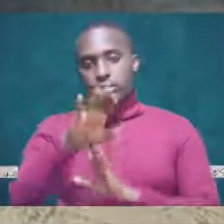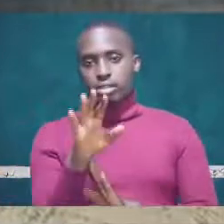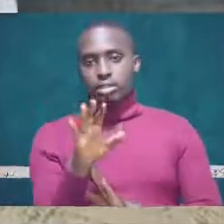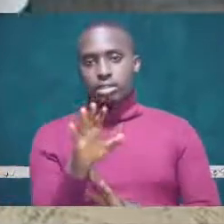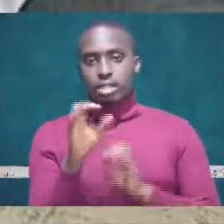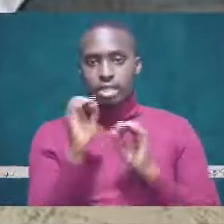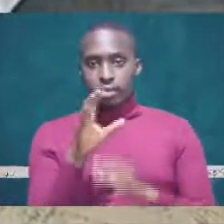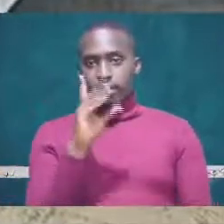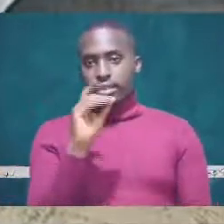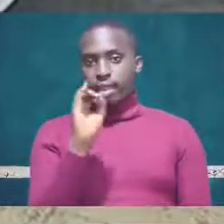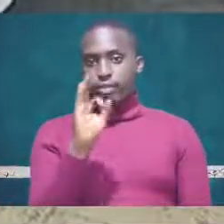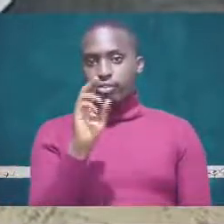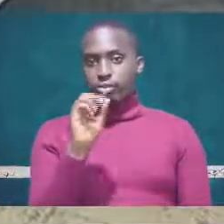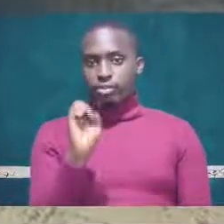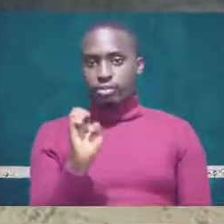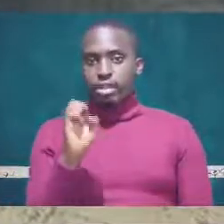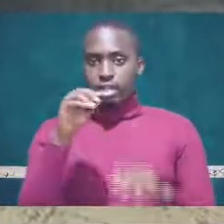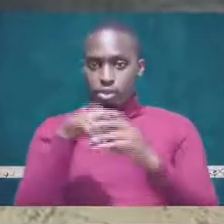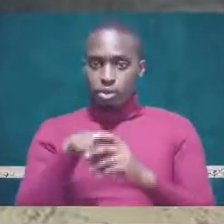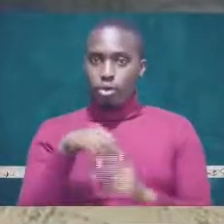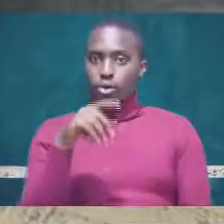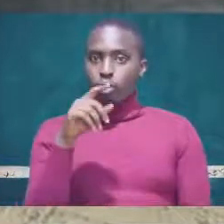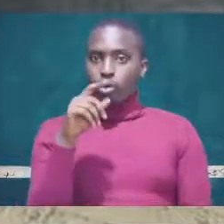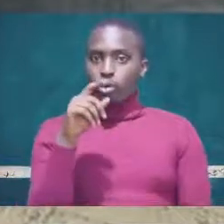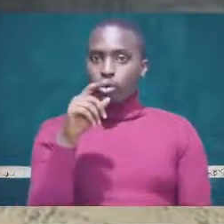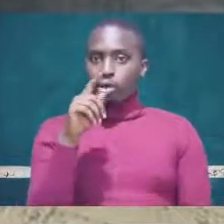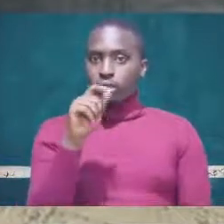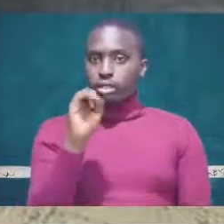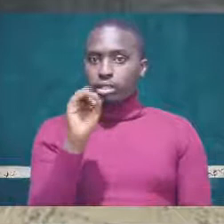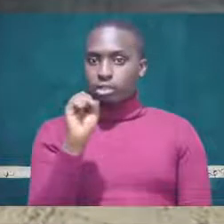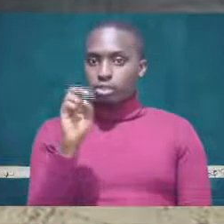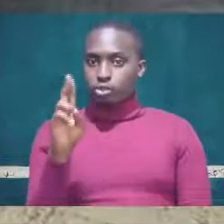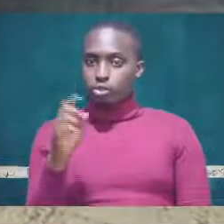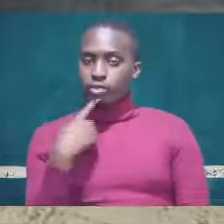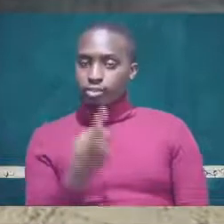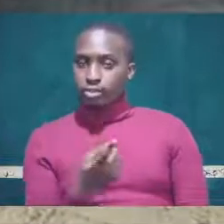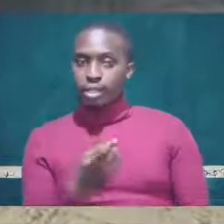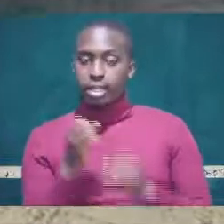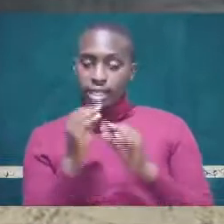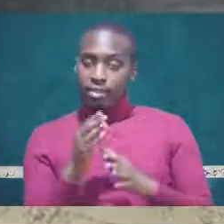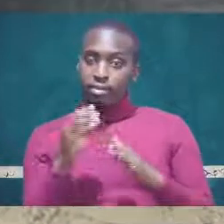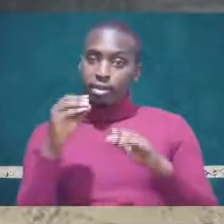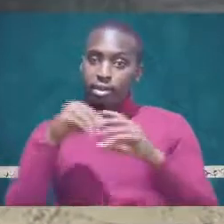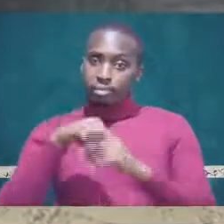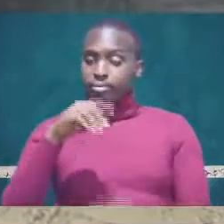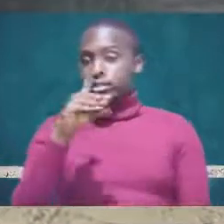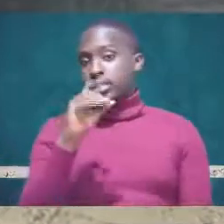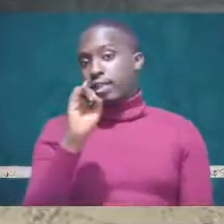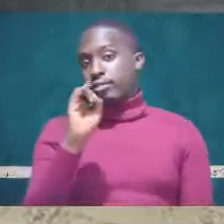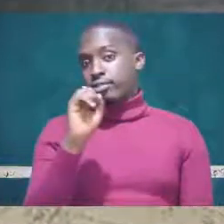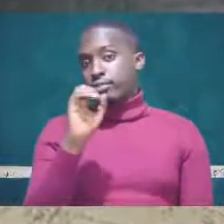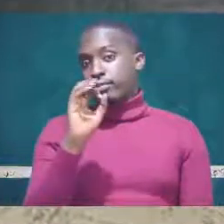And once they diffuse into it, into the tissue fluid I'm mentioning, once they diffuse into it, what